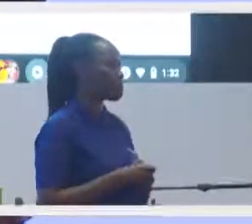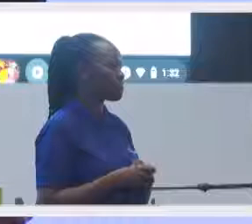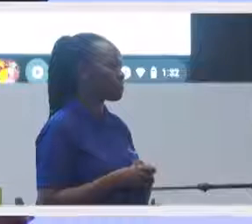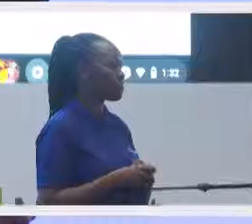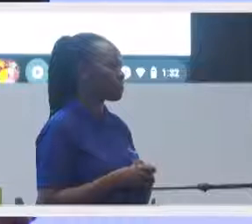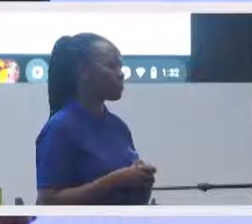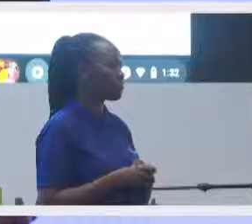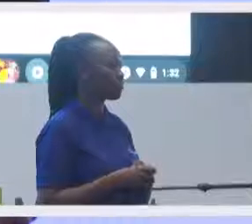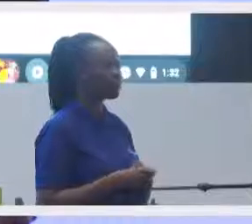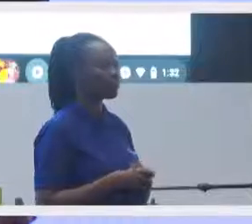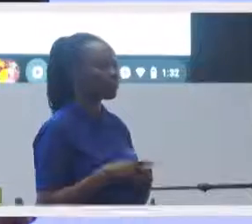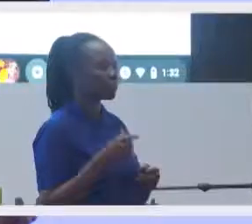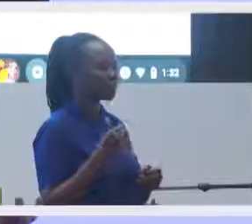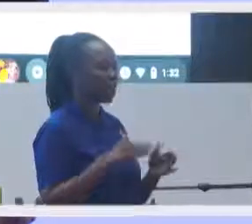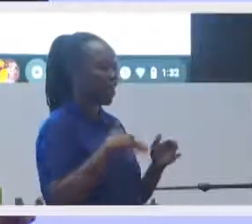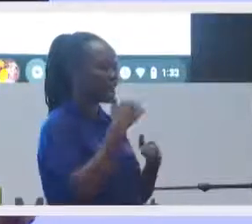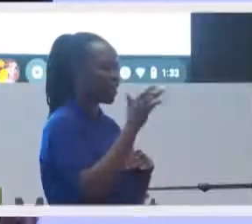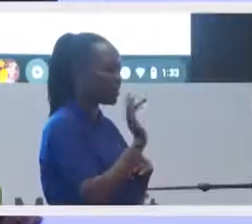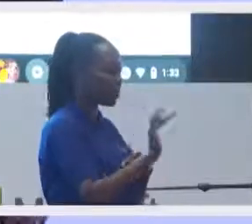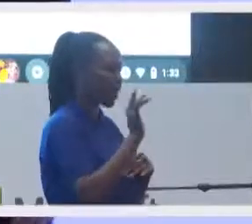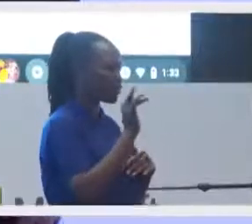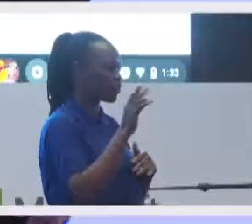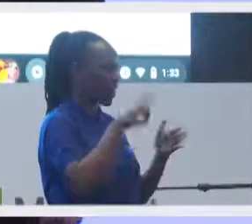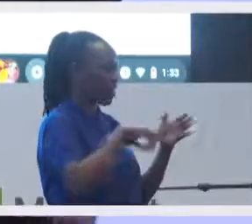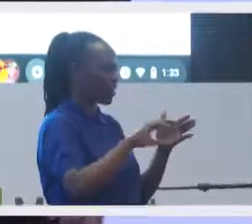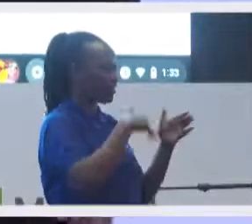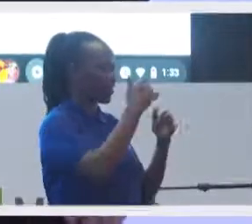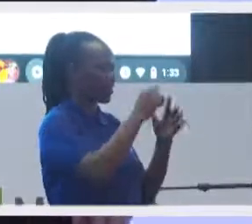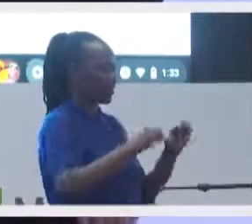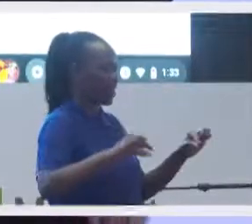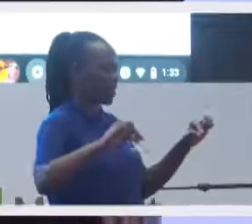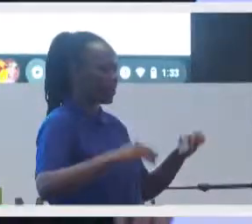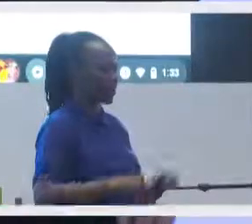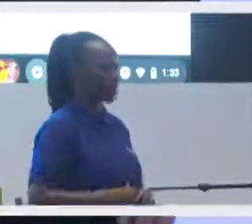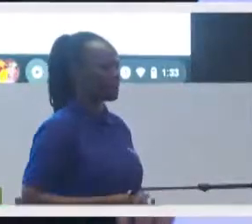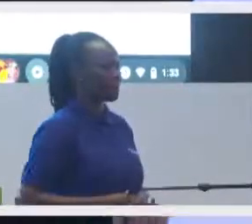Now I can click the next button and it'll read the next line.